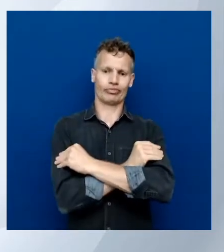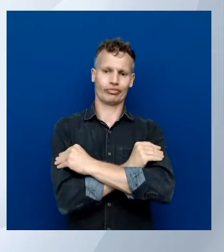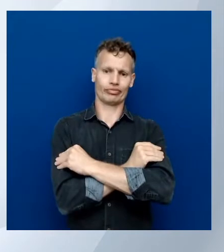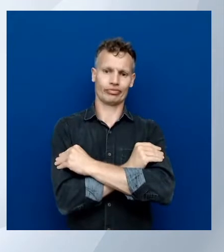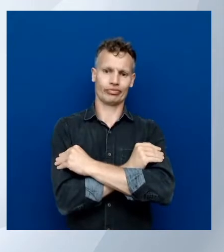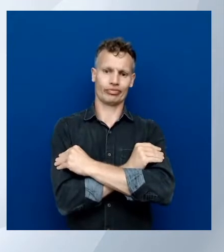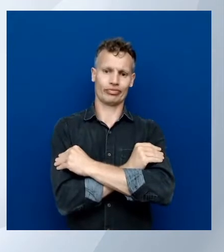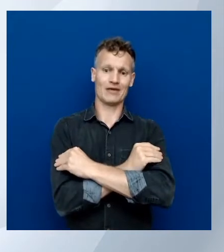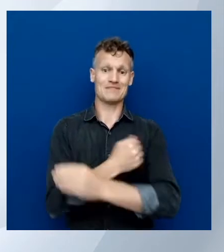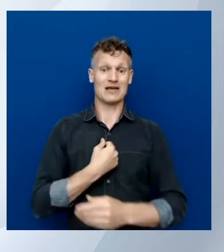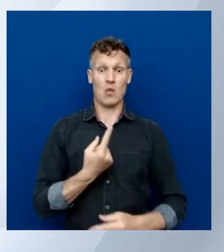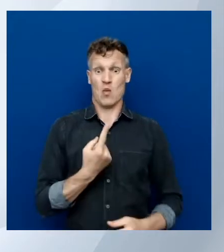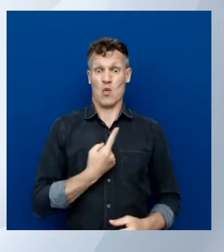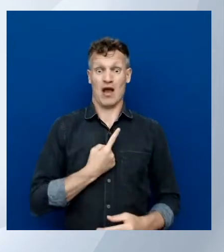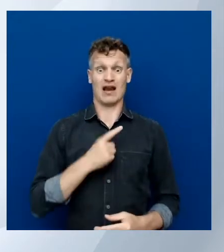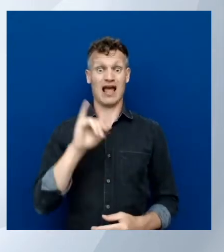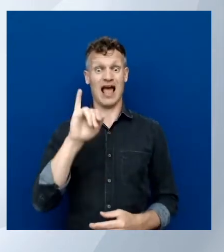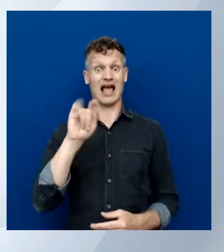company.